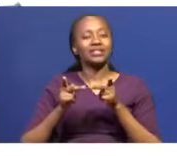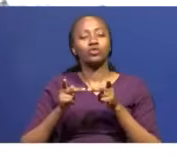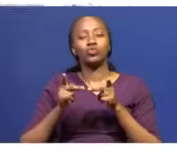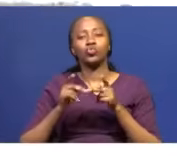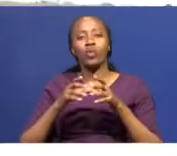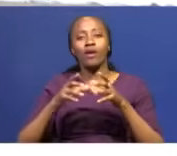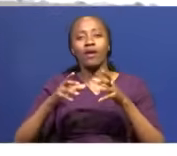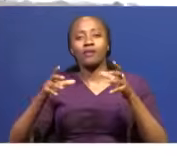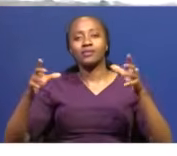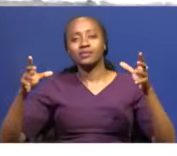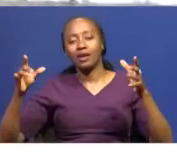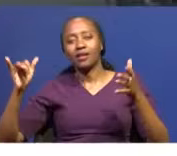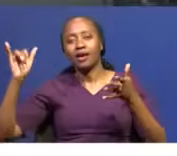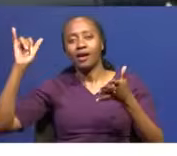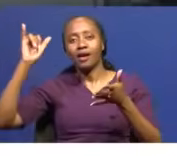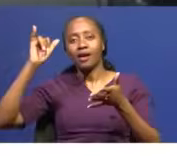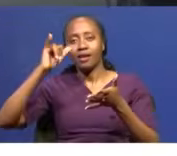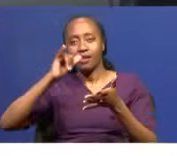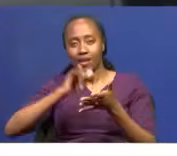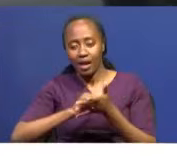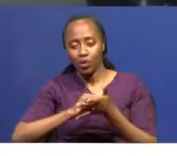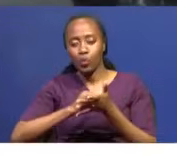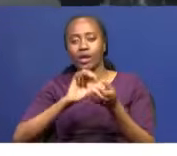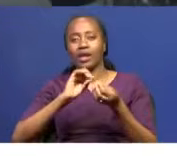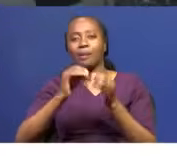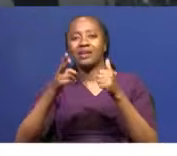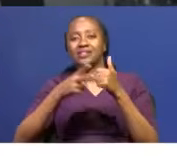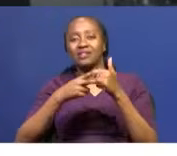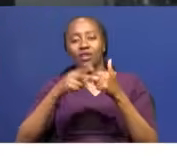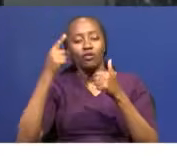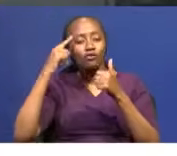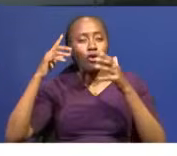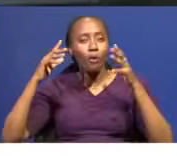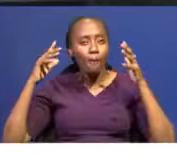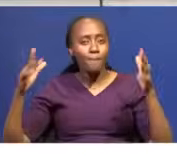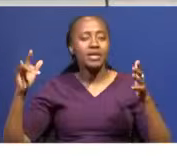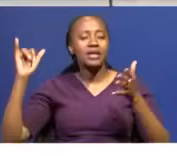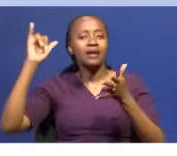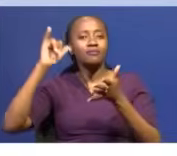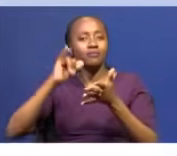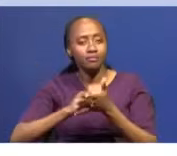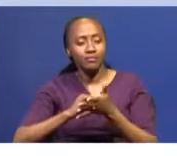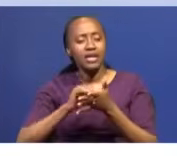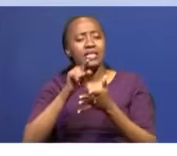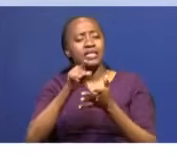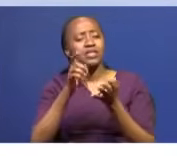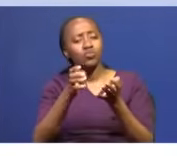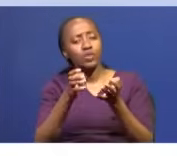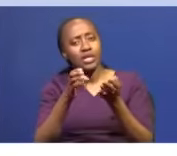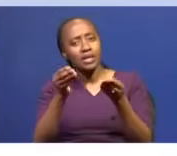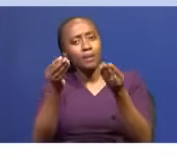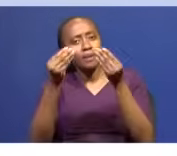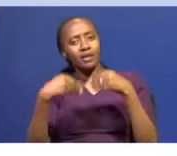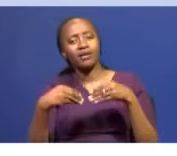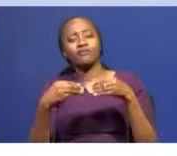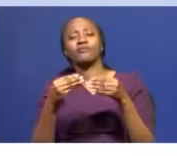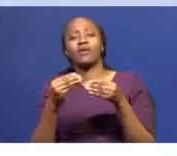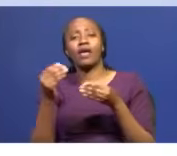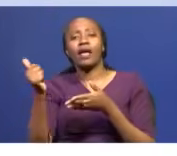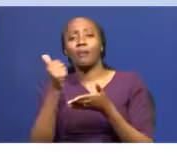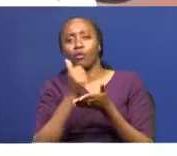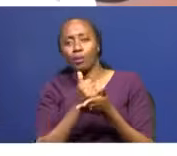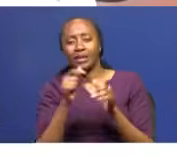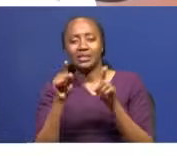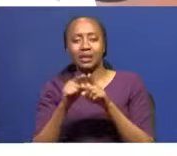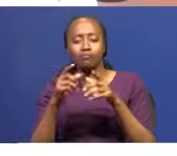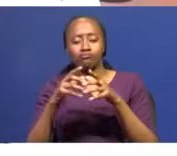runways, runway 7, to allow for larger aircraft, which is denying them the much needed employment and investment